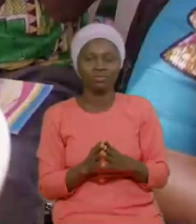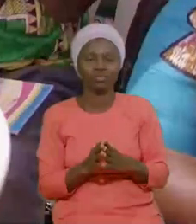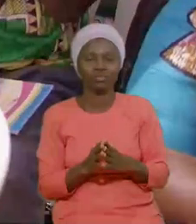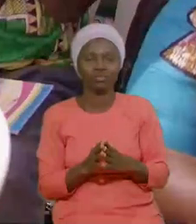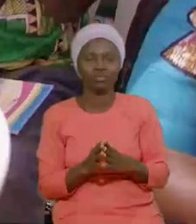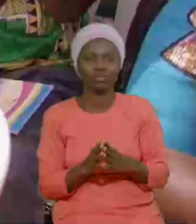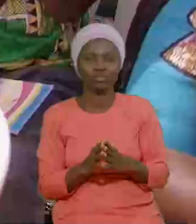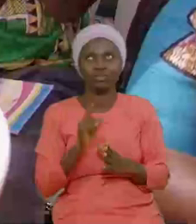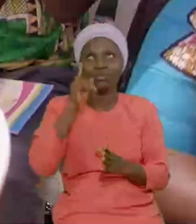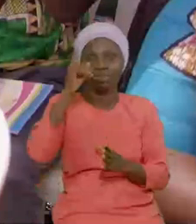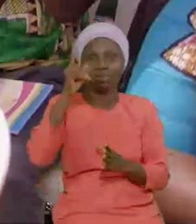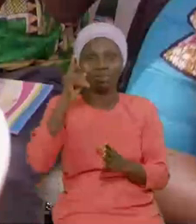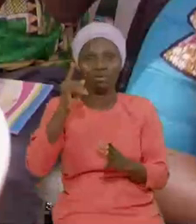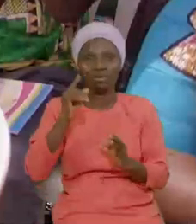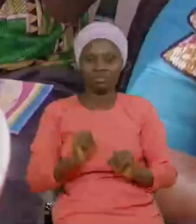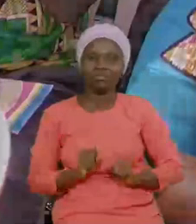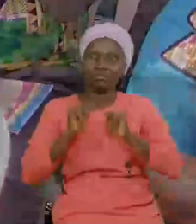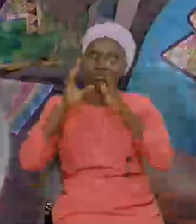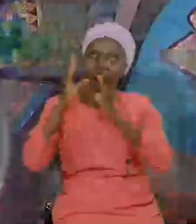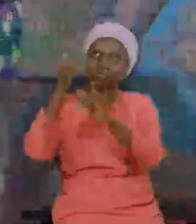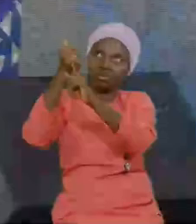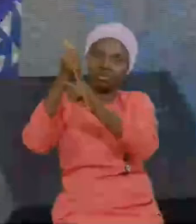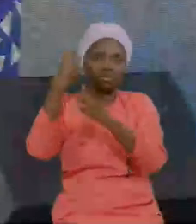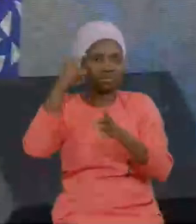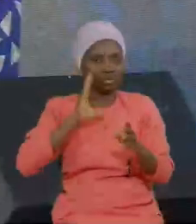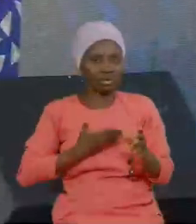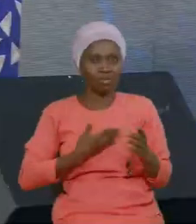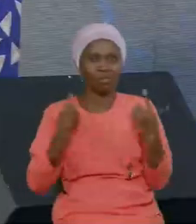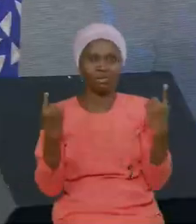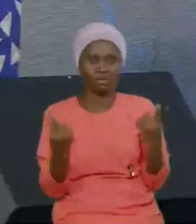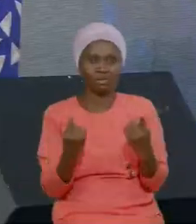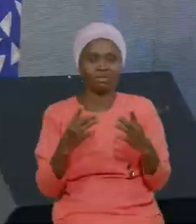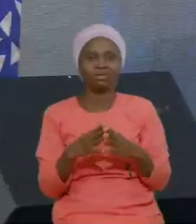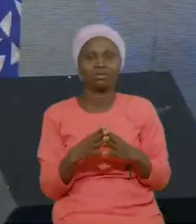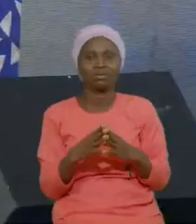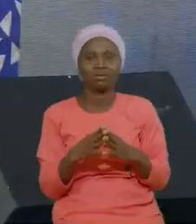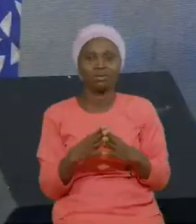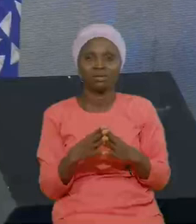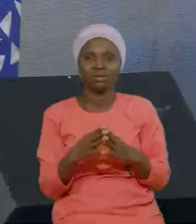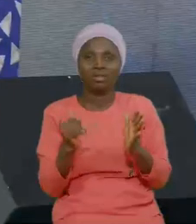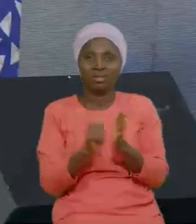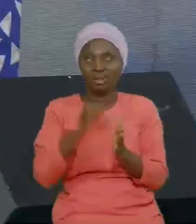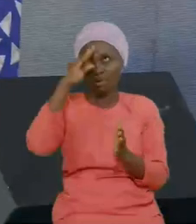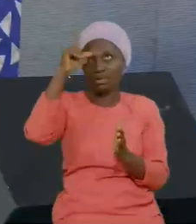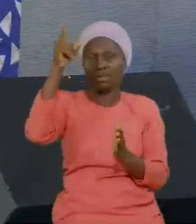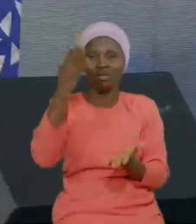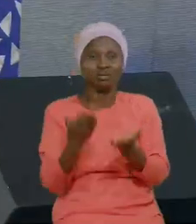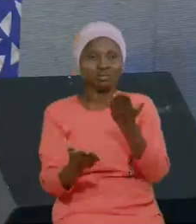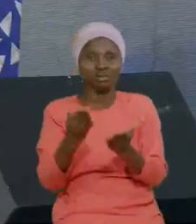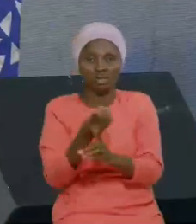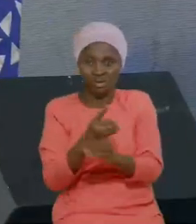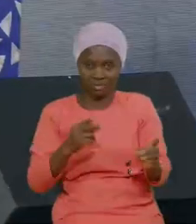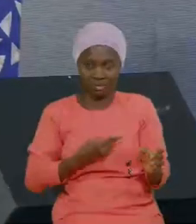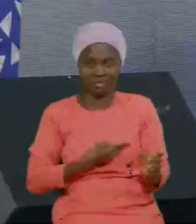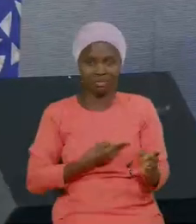He gave Himself for our sins, that He might deliver